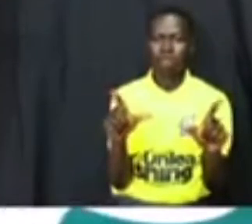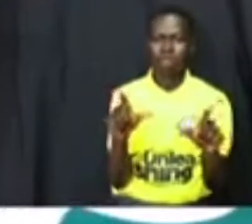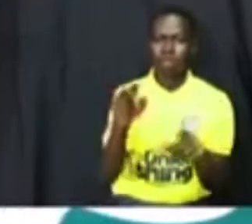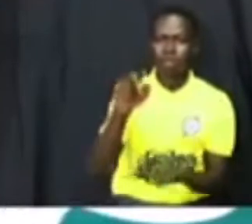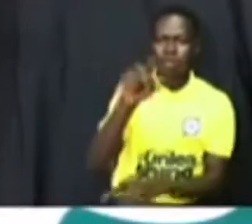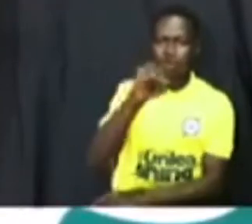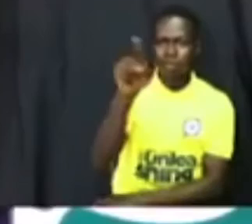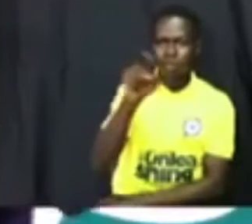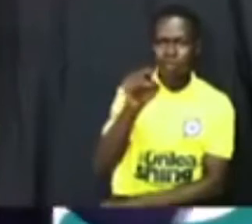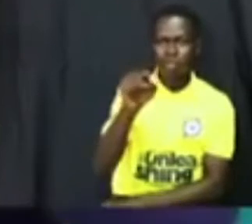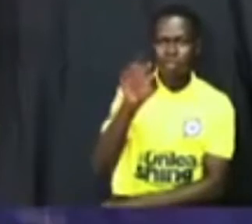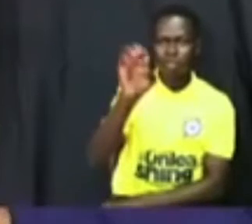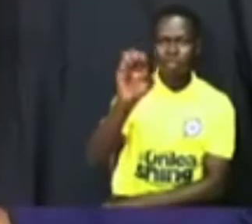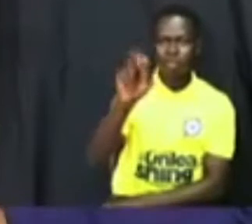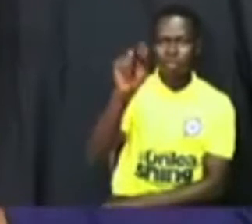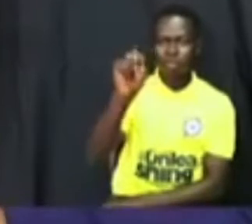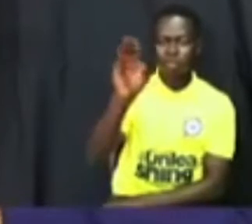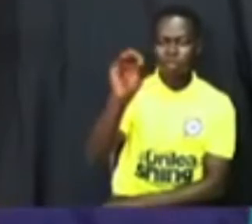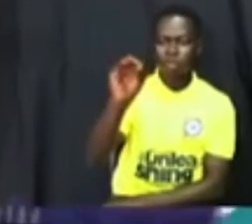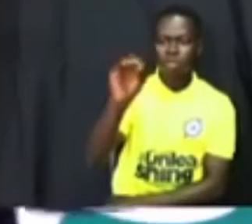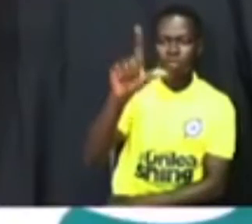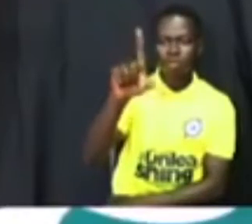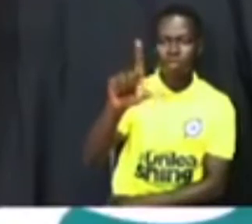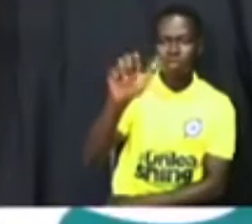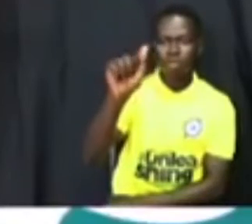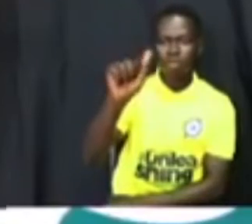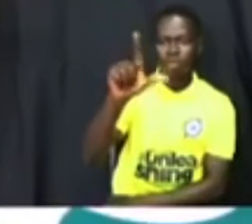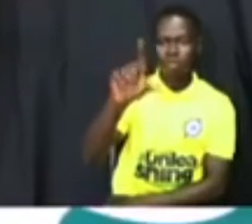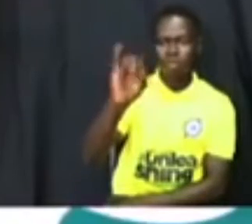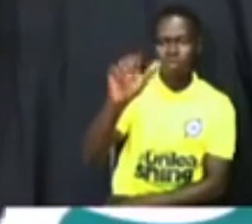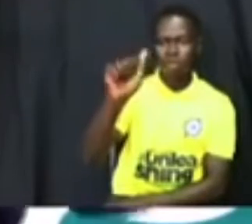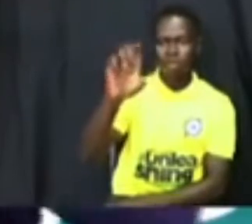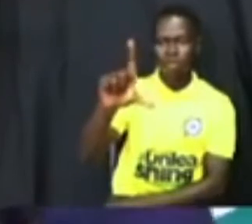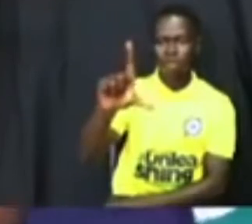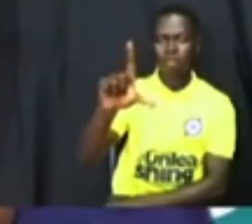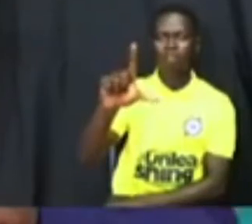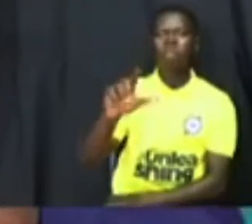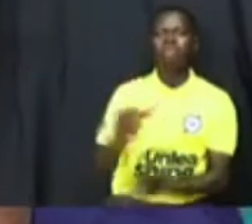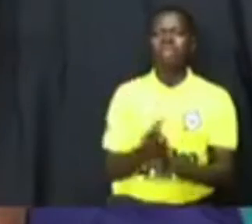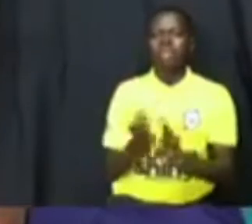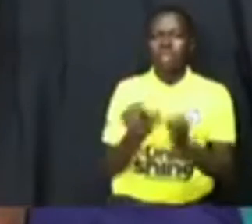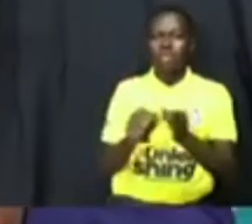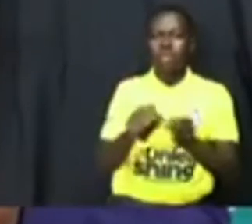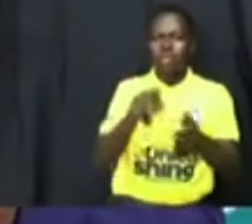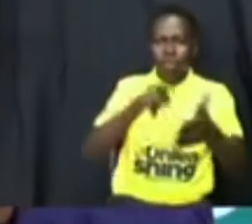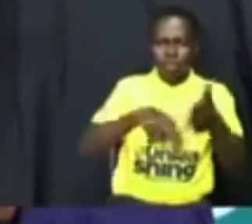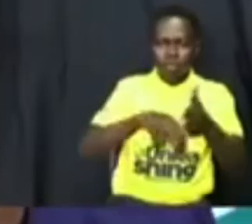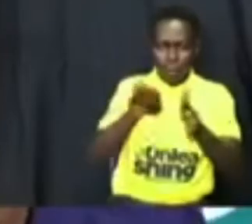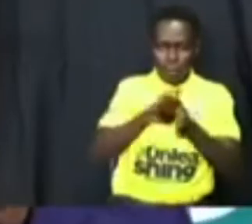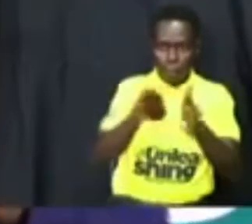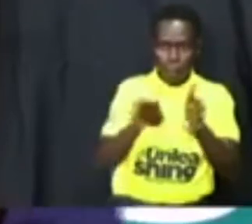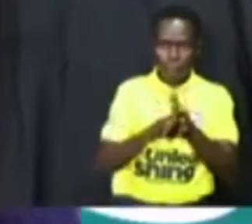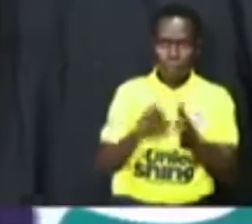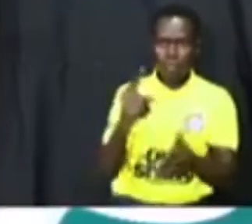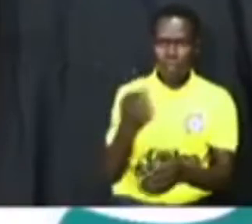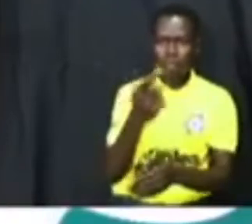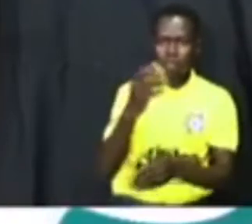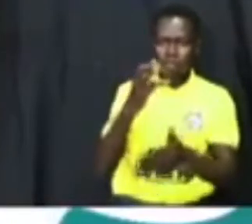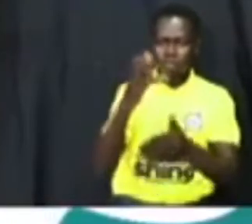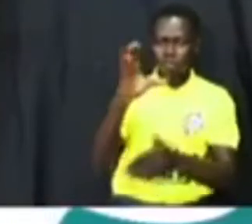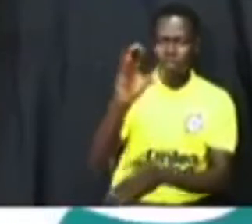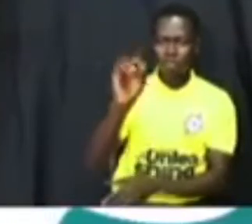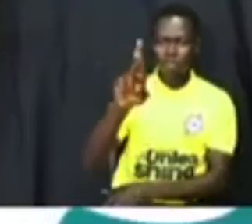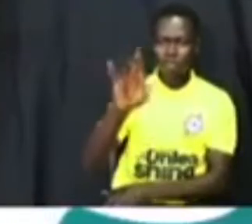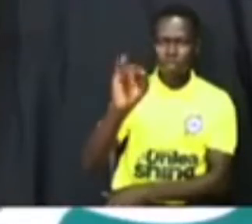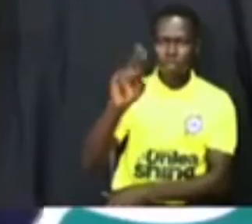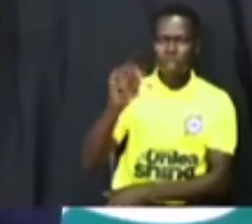Xenolalia. And then if you go to 1 Corinthians chapter 13 and verse 1. If I speak with the tongues of men and of